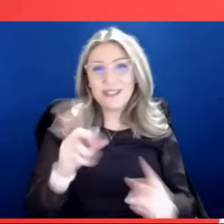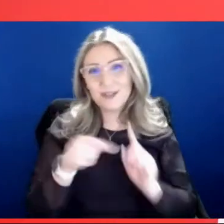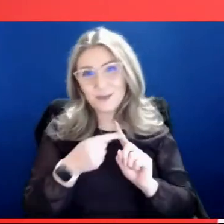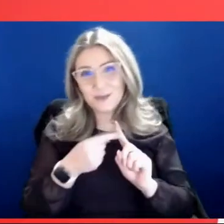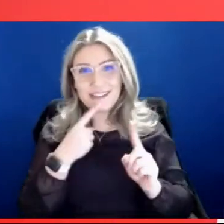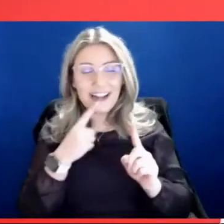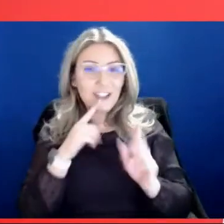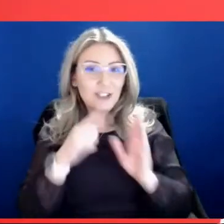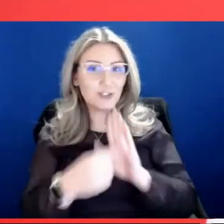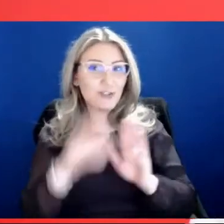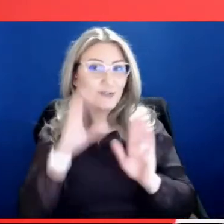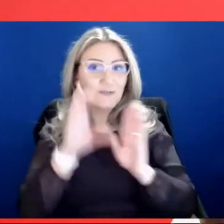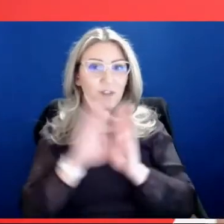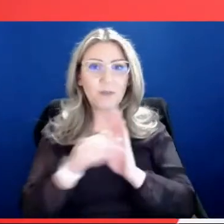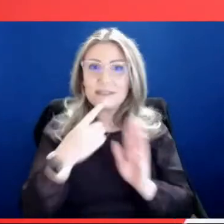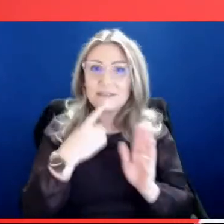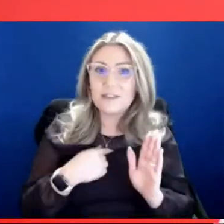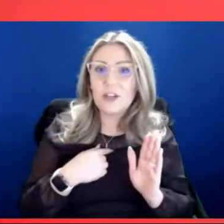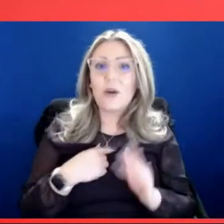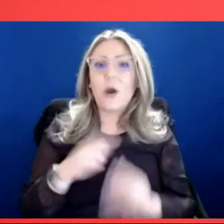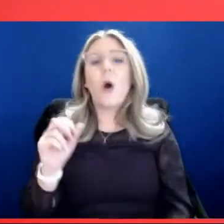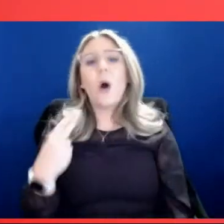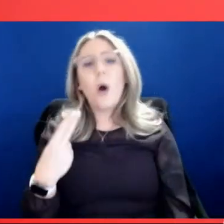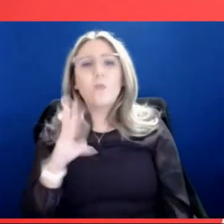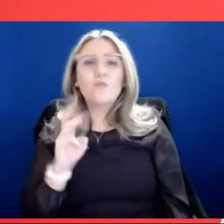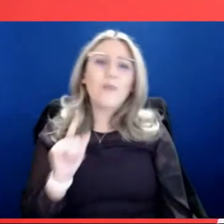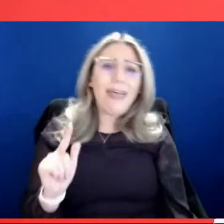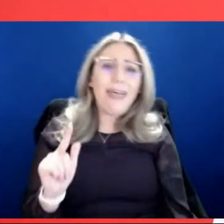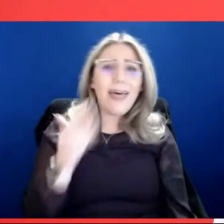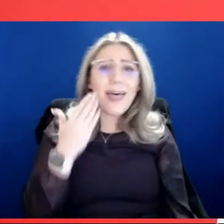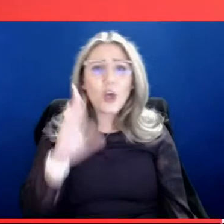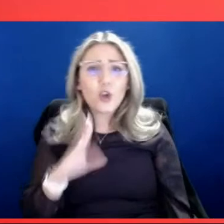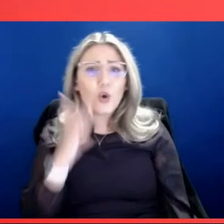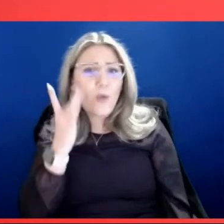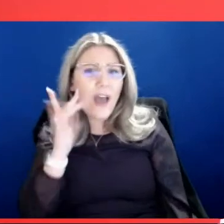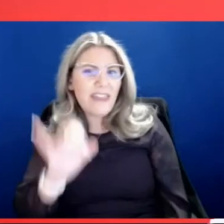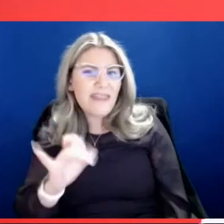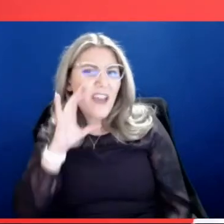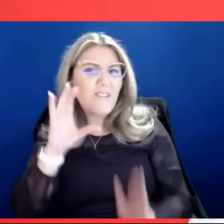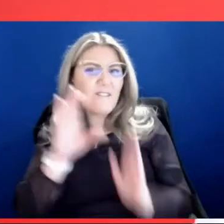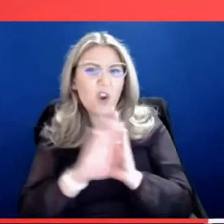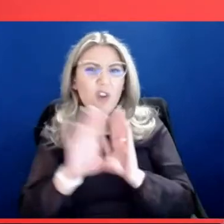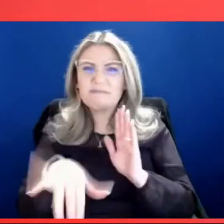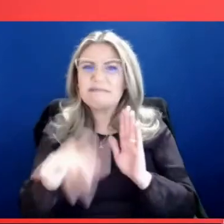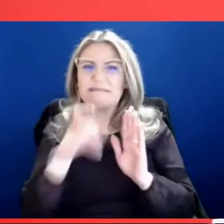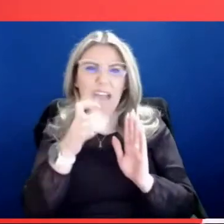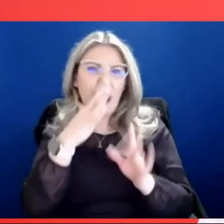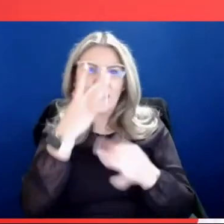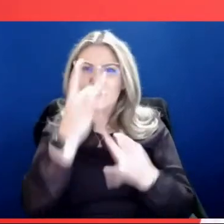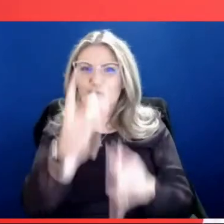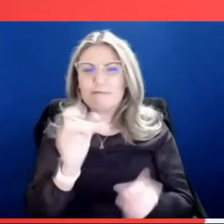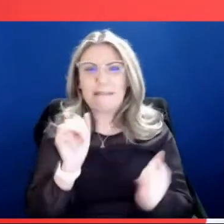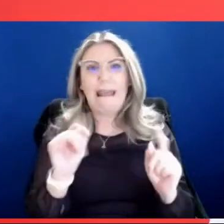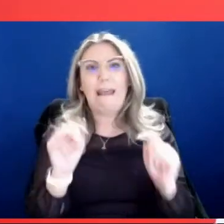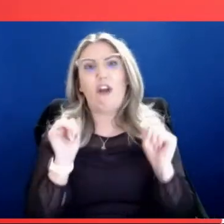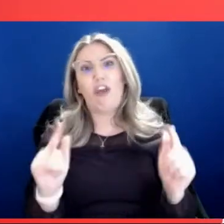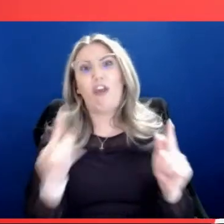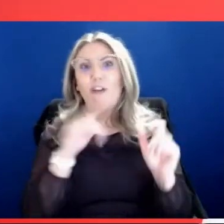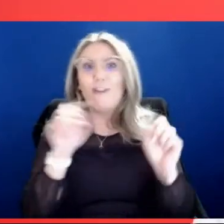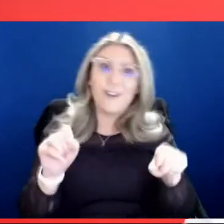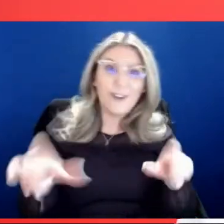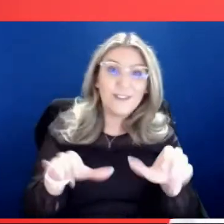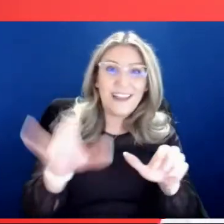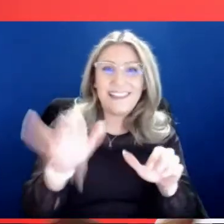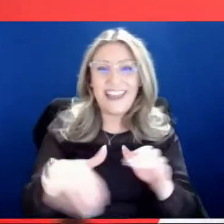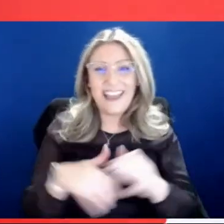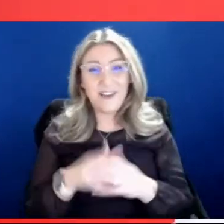photos, he'll tell me, oh, well, I don't know why you're taking that. That was an area that's not interesting at all. You could have done this. Or